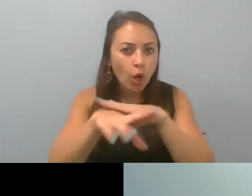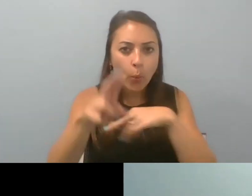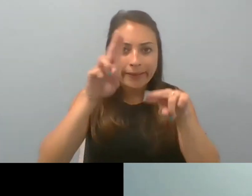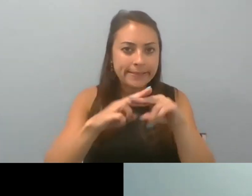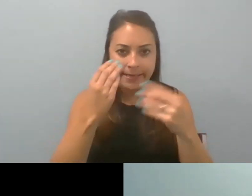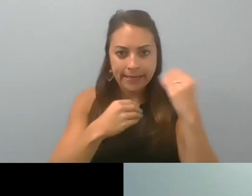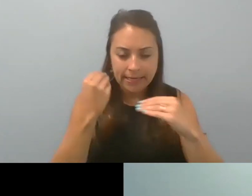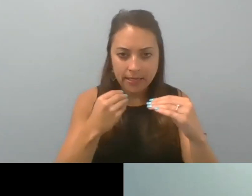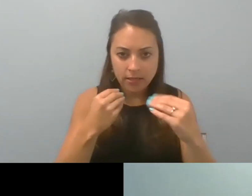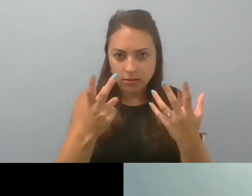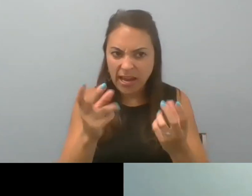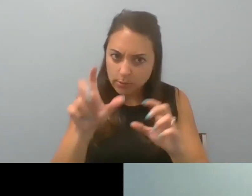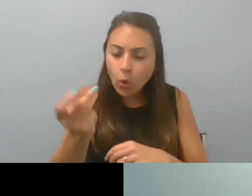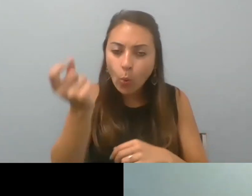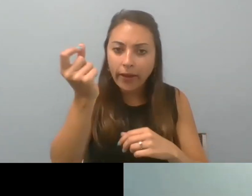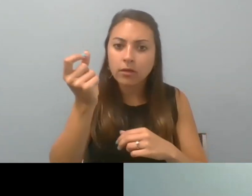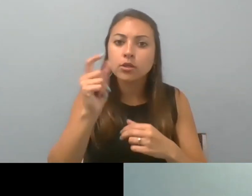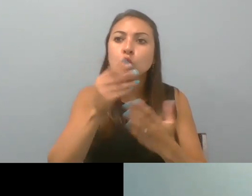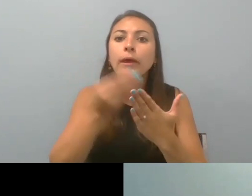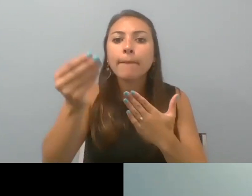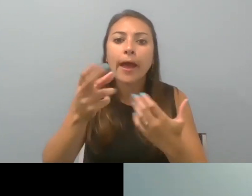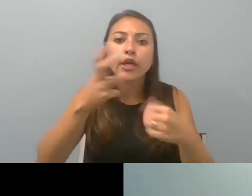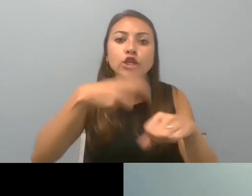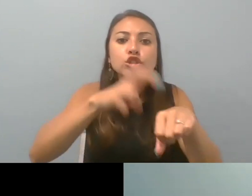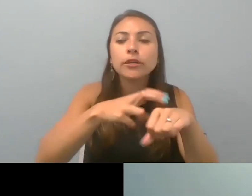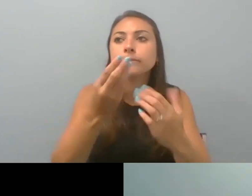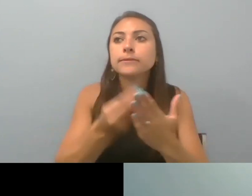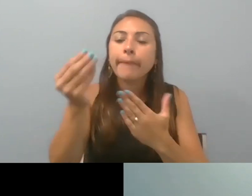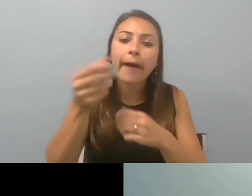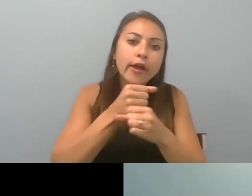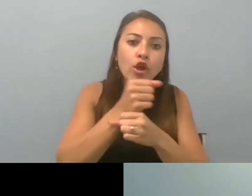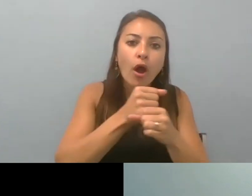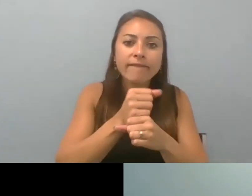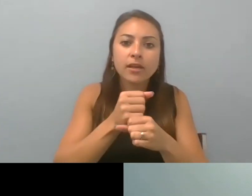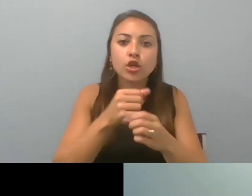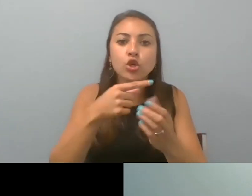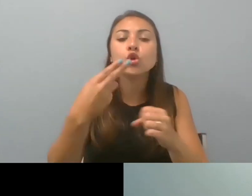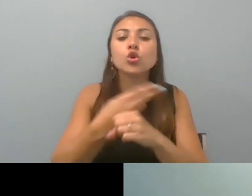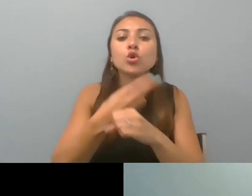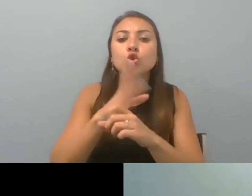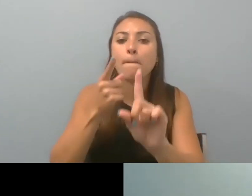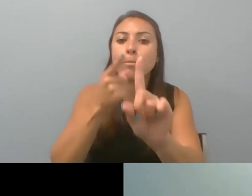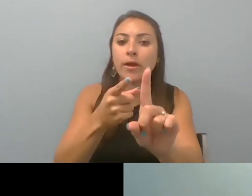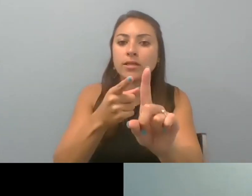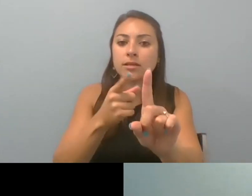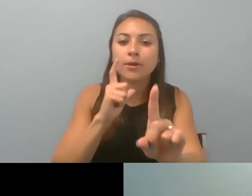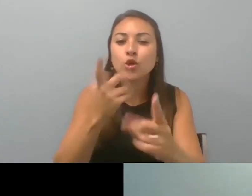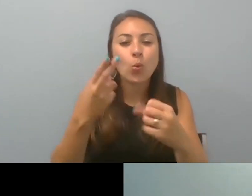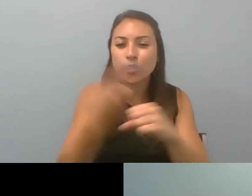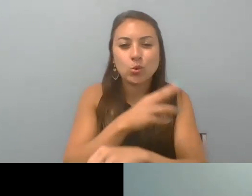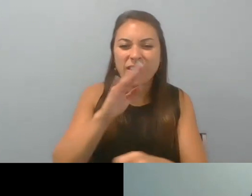items. Those items are priced a la carte. Those certainly wouldn't cost you a full meal. You could just use points to pay for those items.